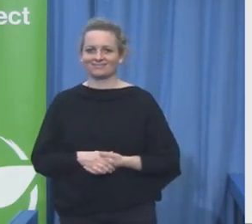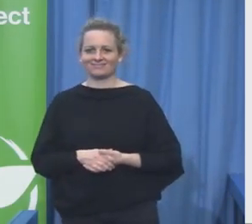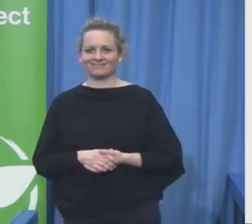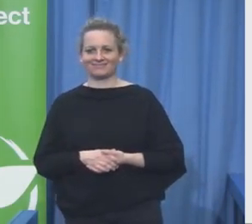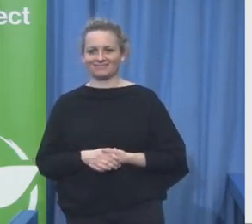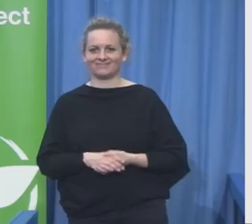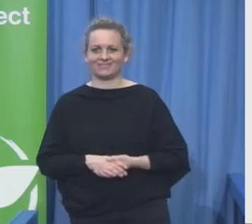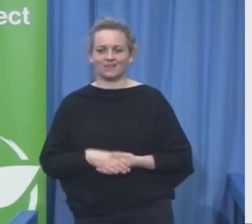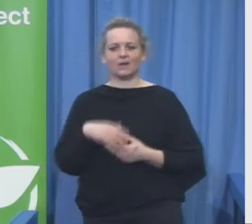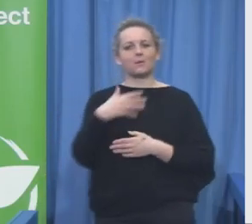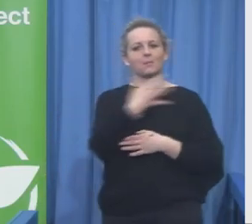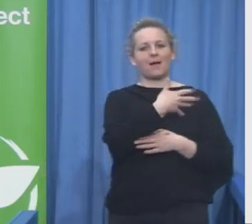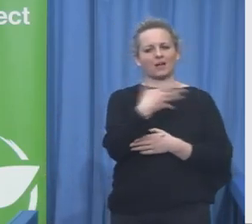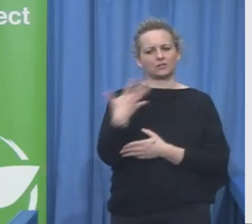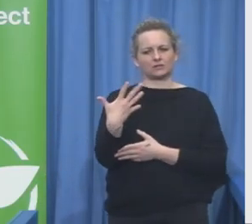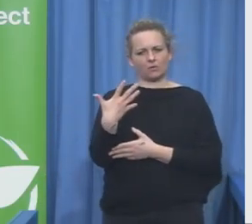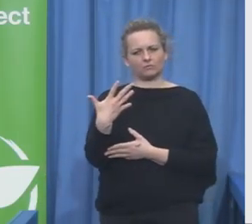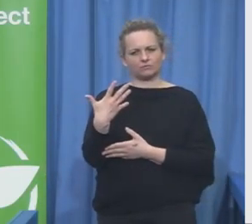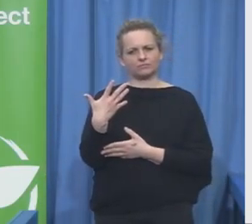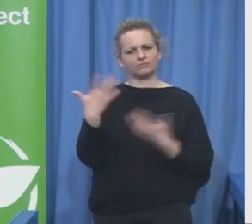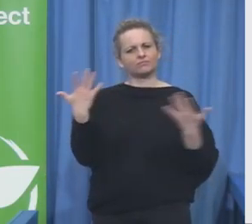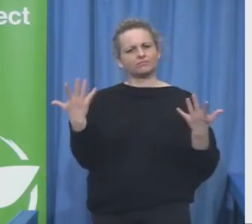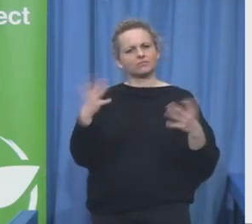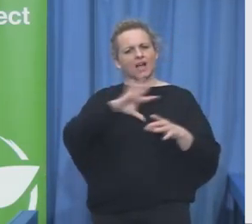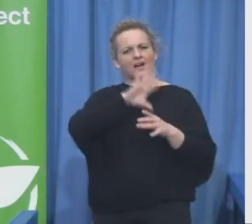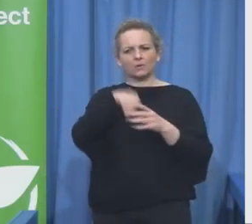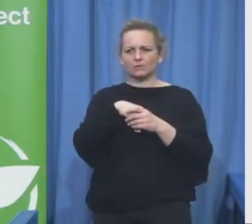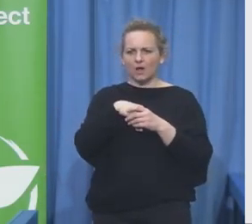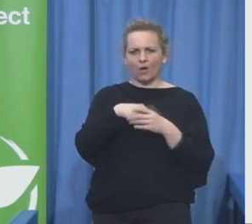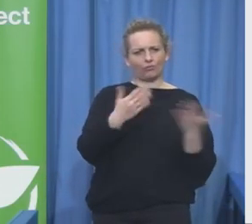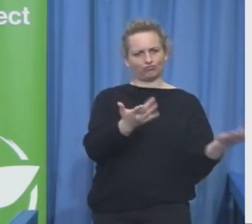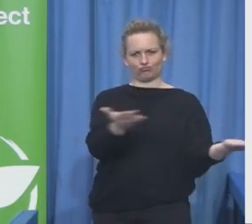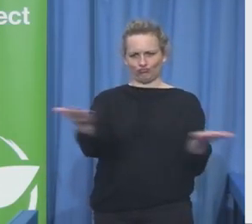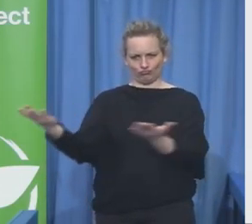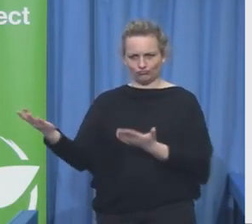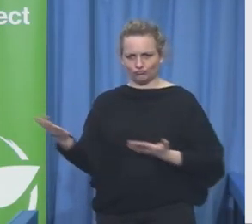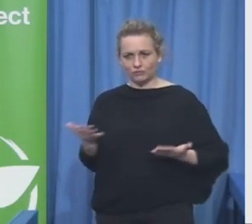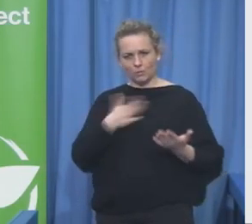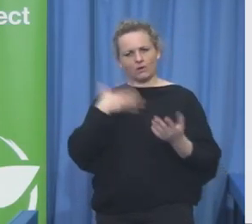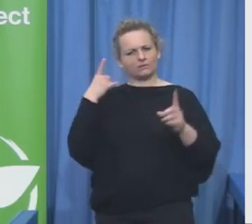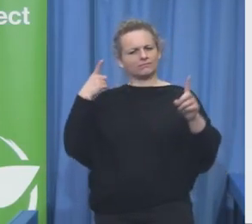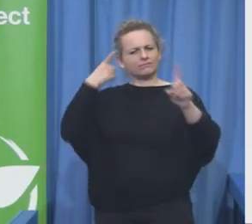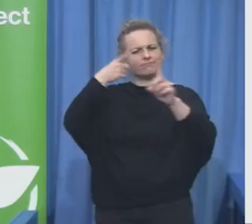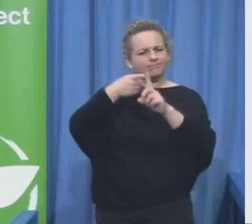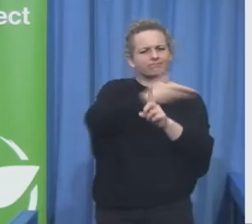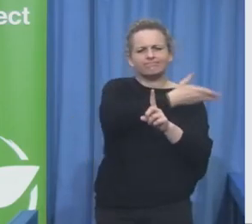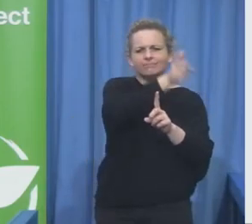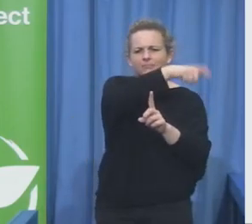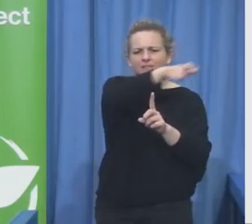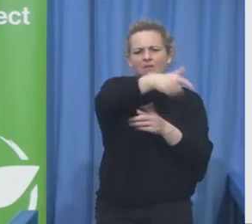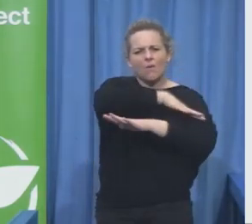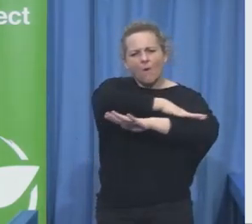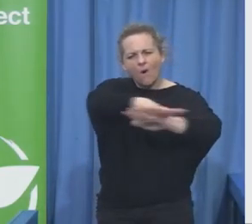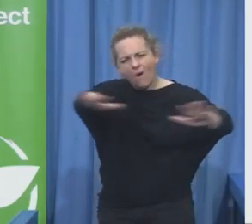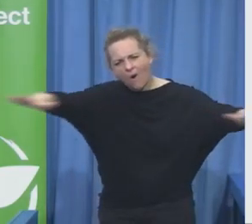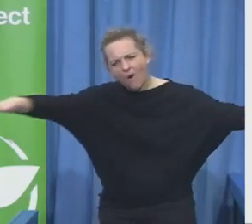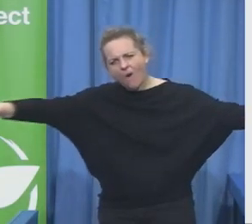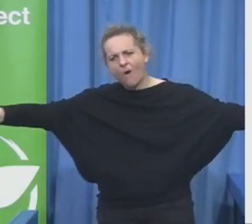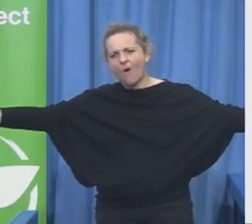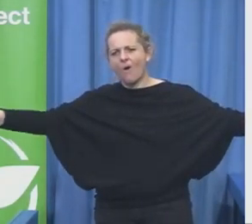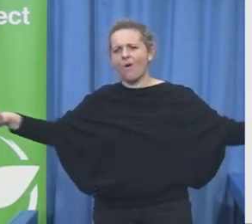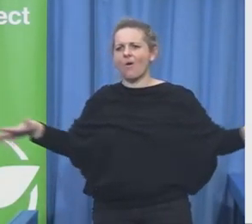Microsoft Inclusive Hiring. Microsoft's mission is to empower every person and every organization on the